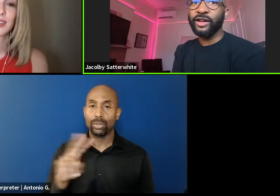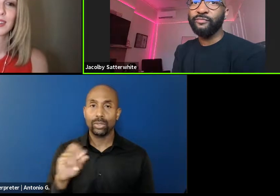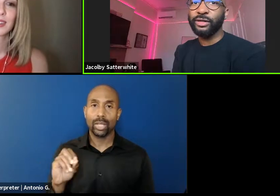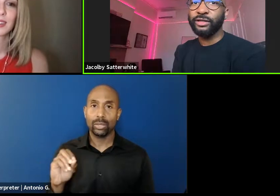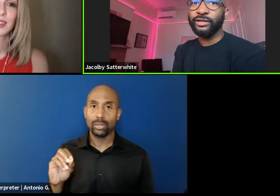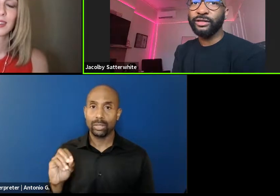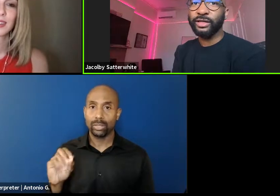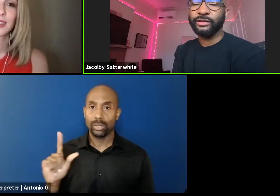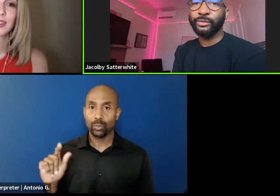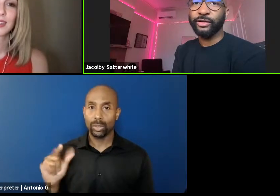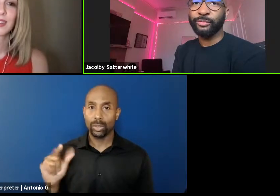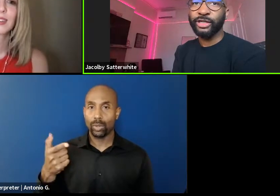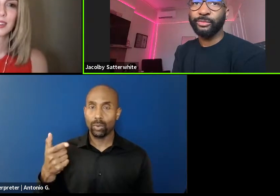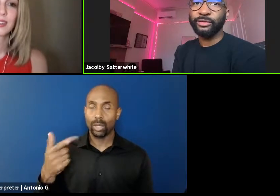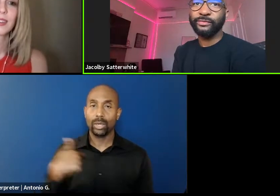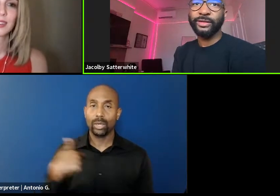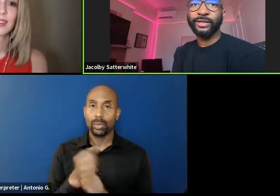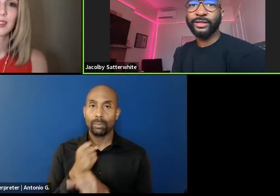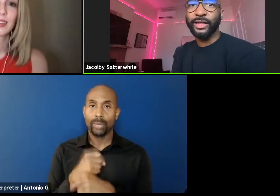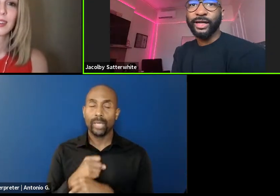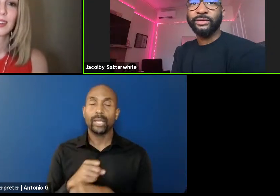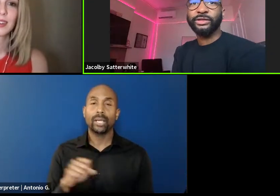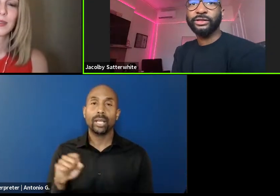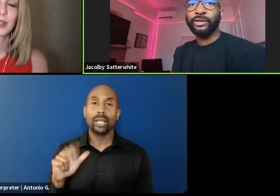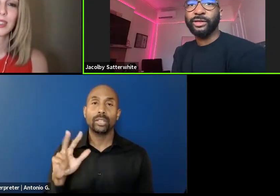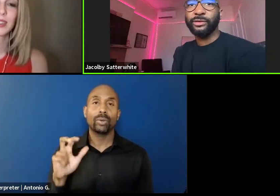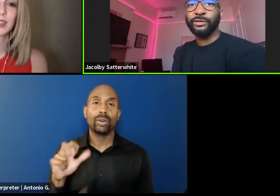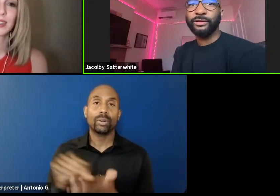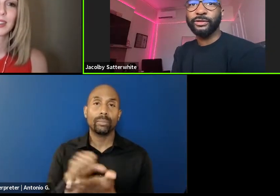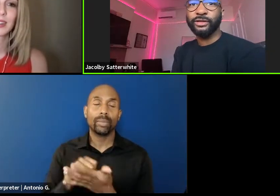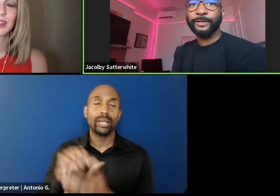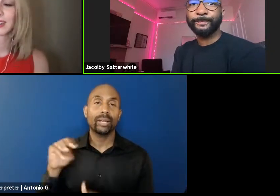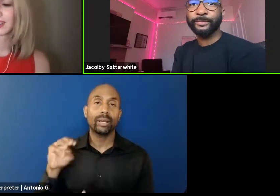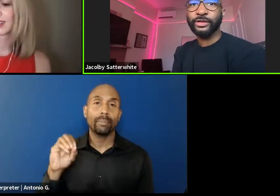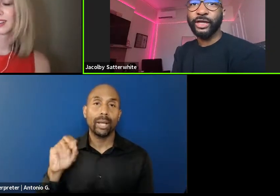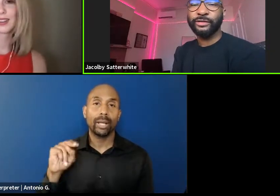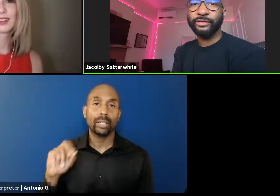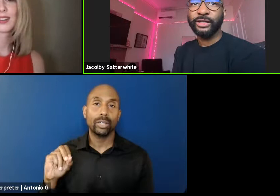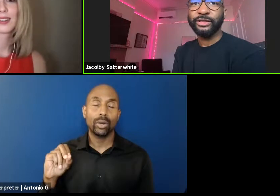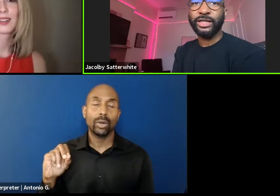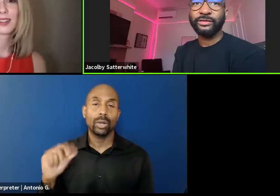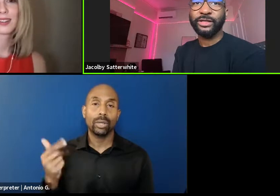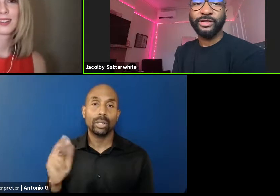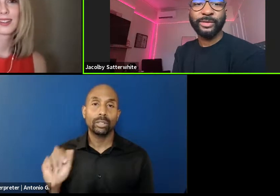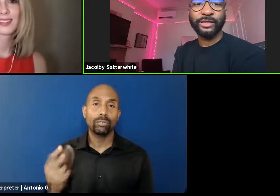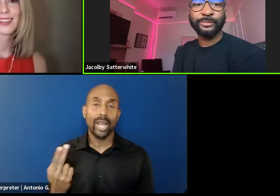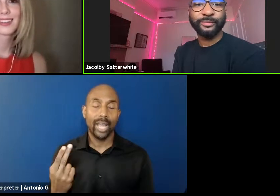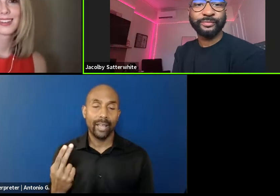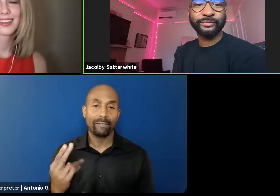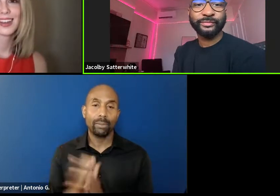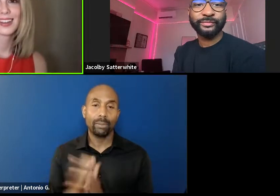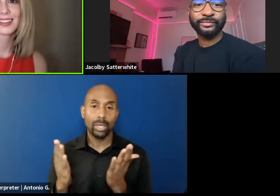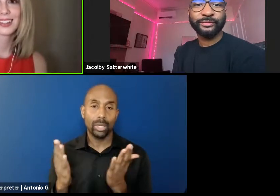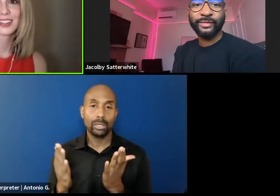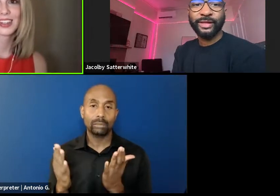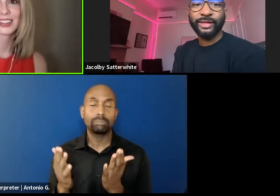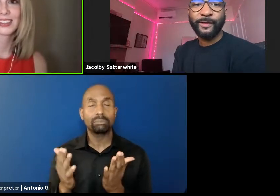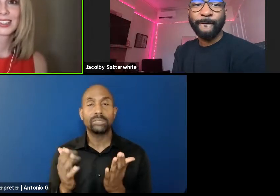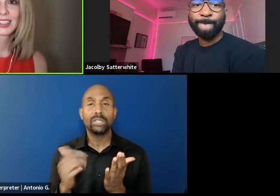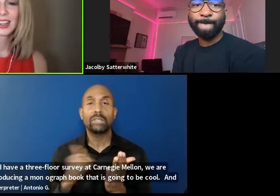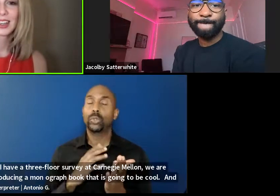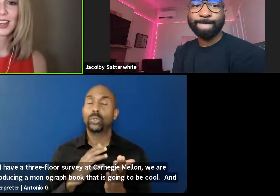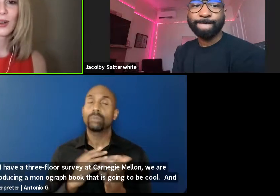a monograph book, like a 300-page book with it, which is going to be cool. And we're going to have a, you know, there's a lot of stuff coming up. Yeah, that's